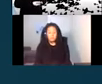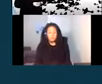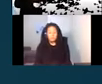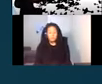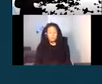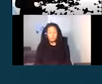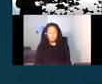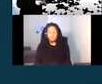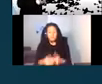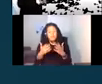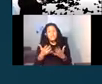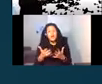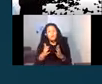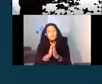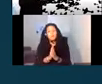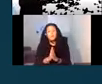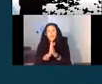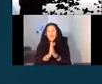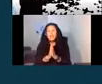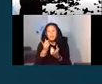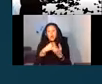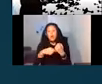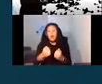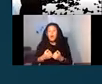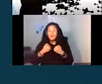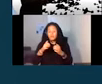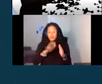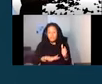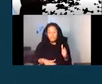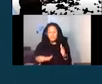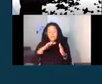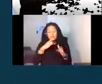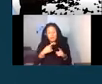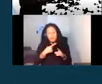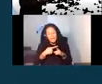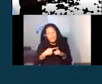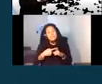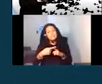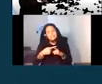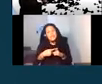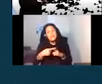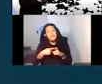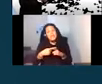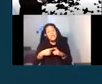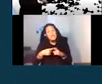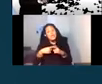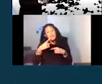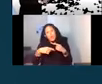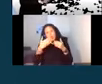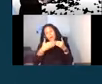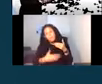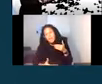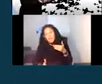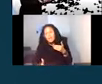"Now pray we for a country that England